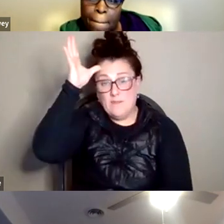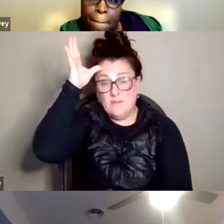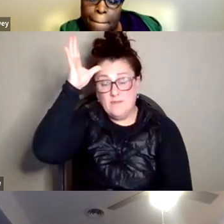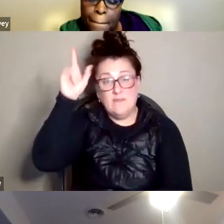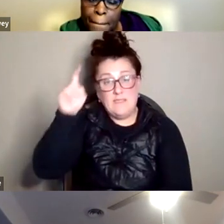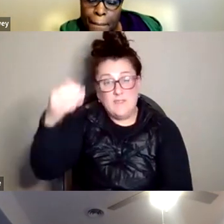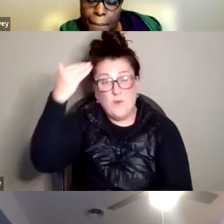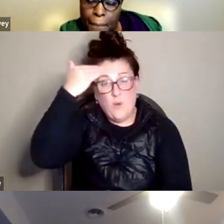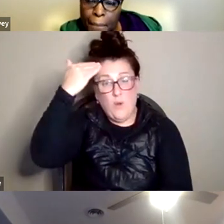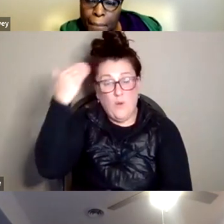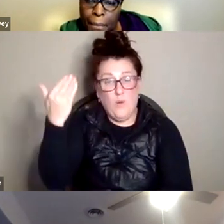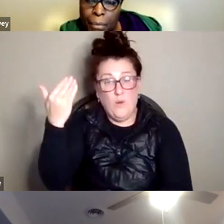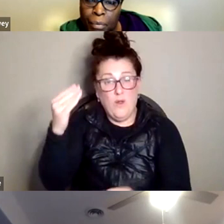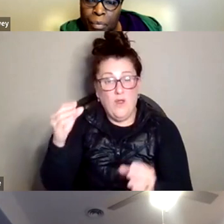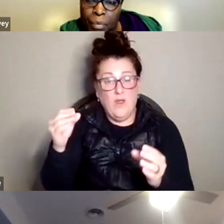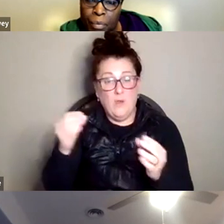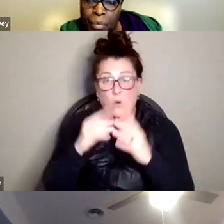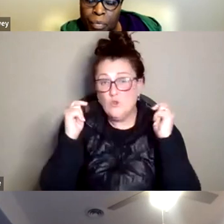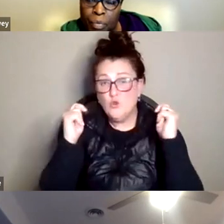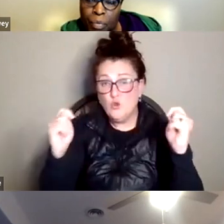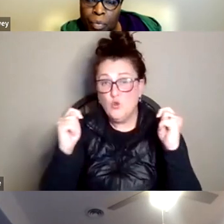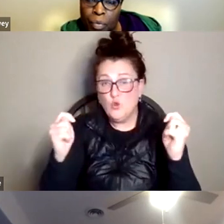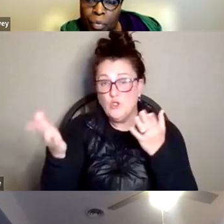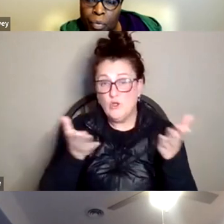know. There need to be more tutoring services.